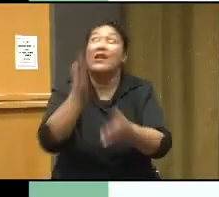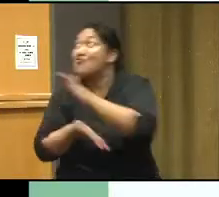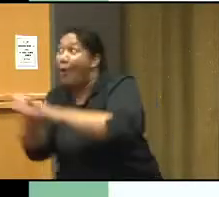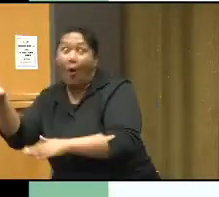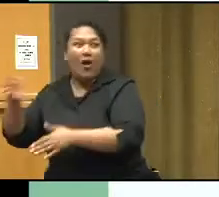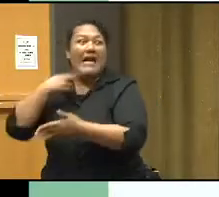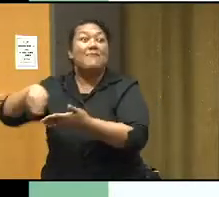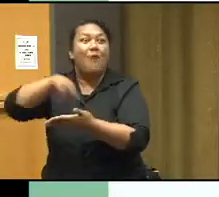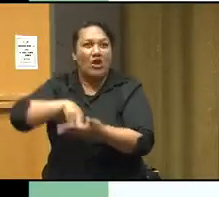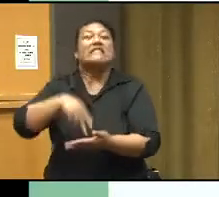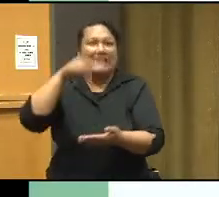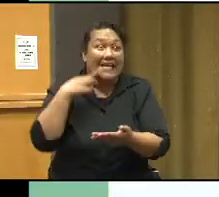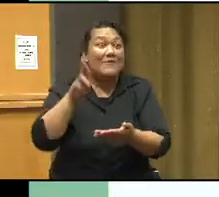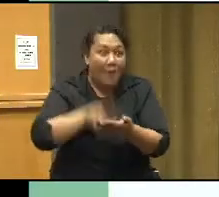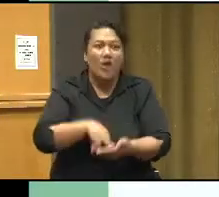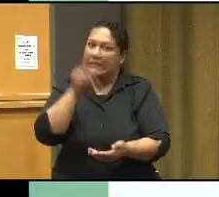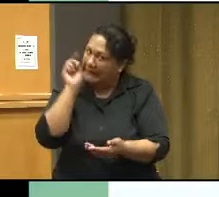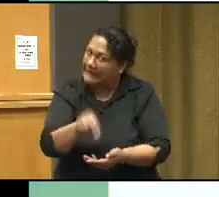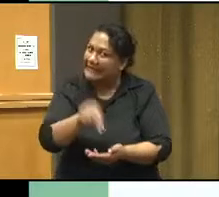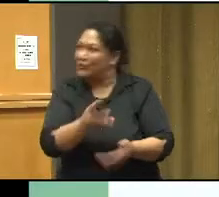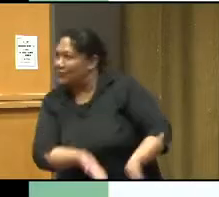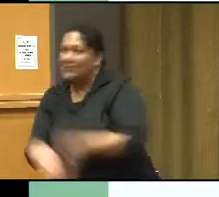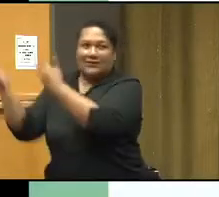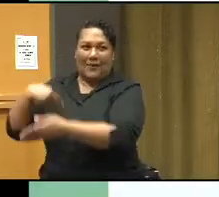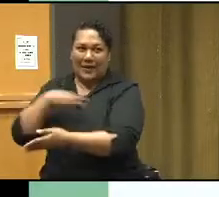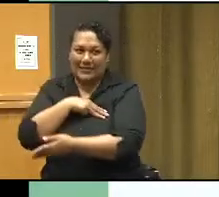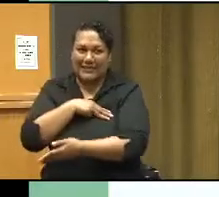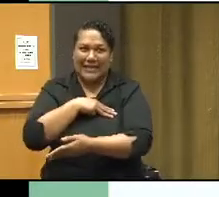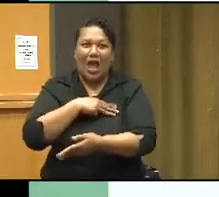So professionalism in times of time management.